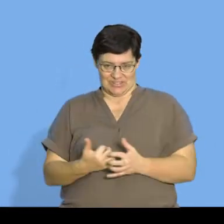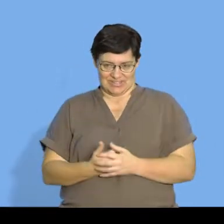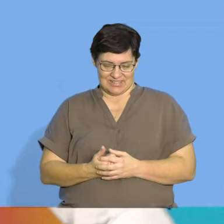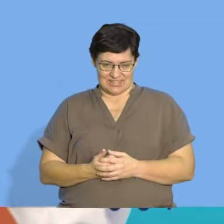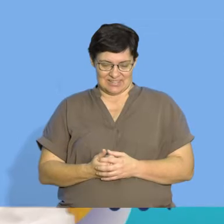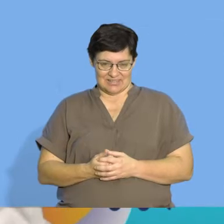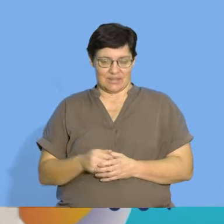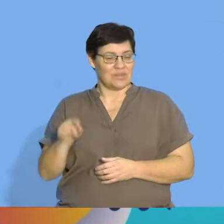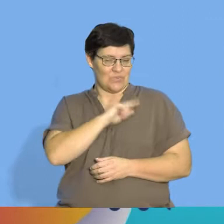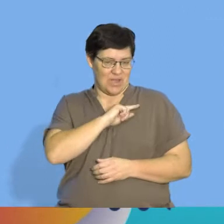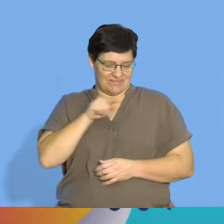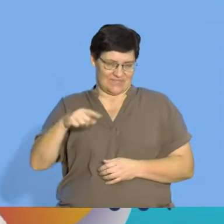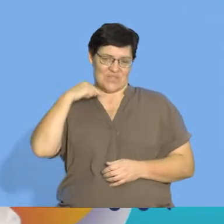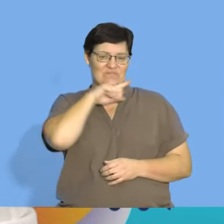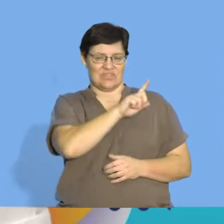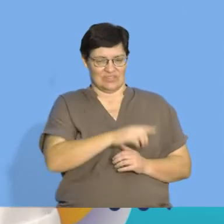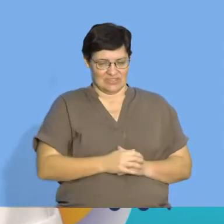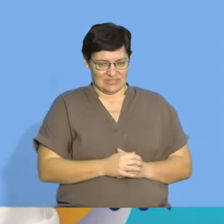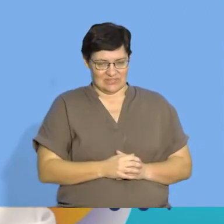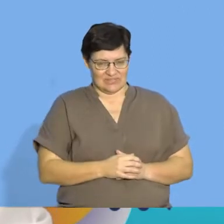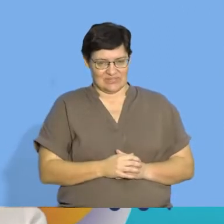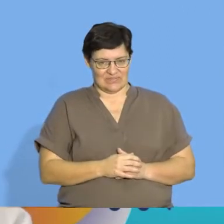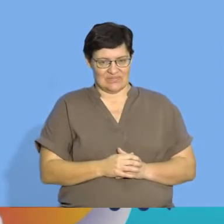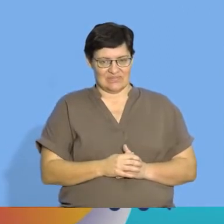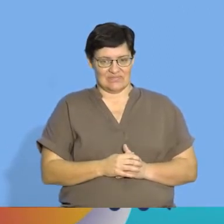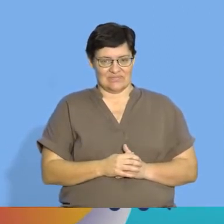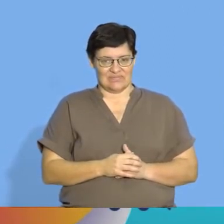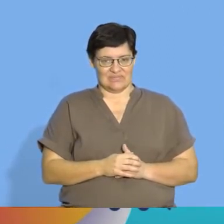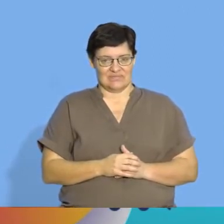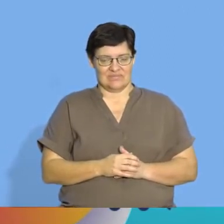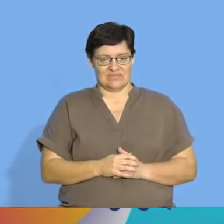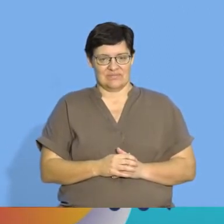budget. Therefore, this statement is false.